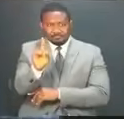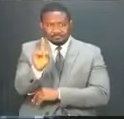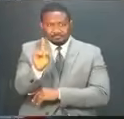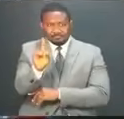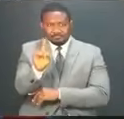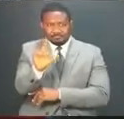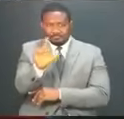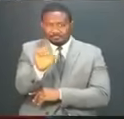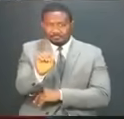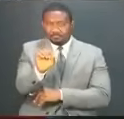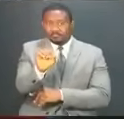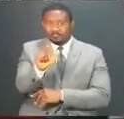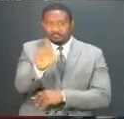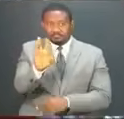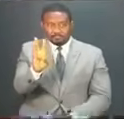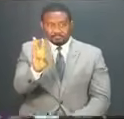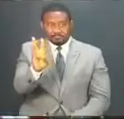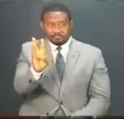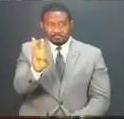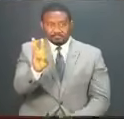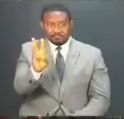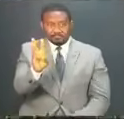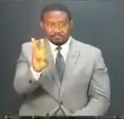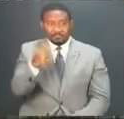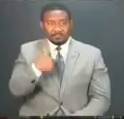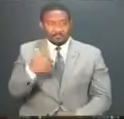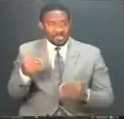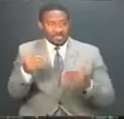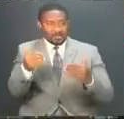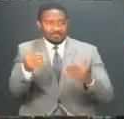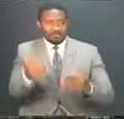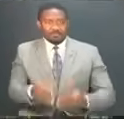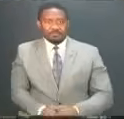December 2026. I so move.